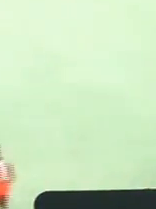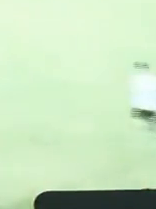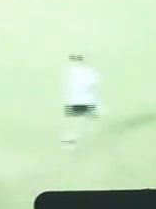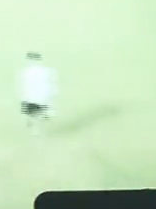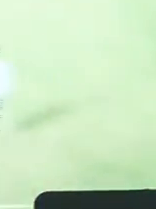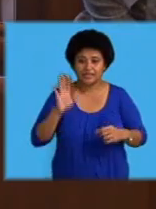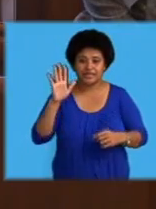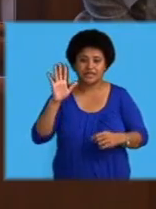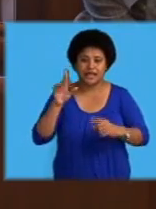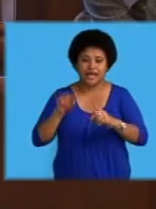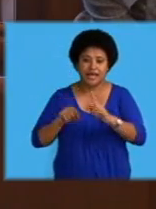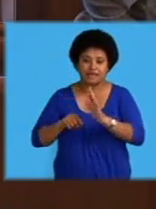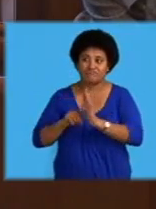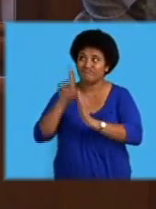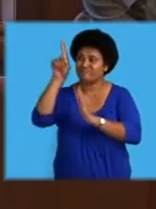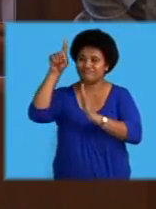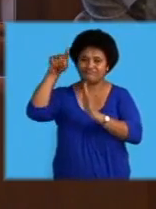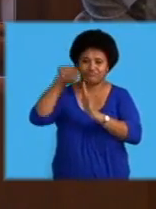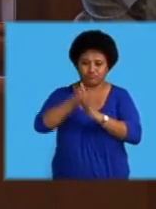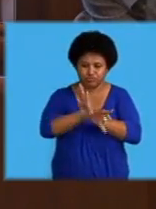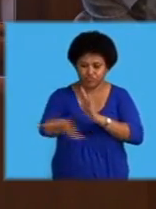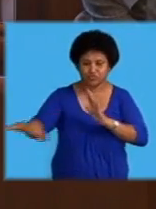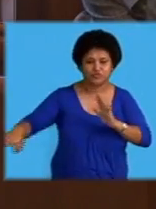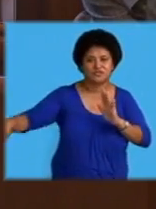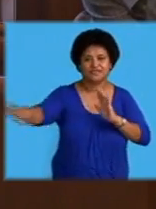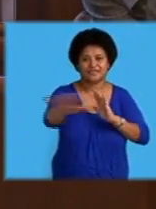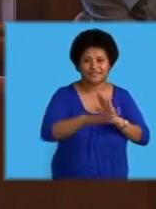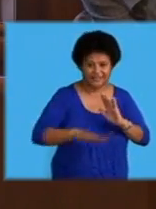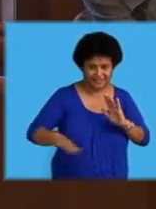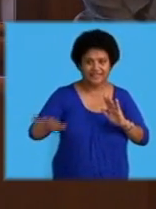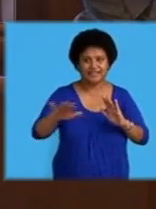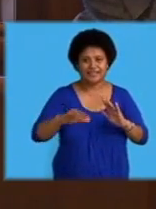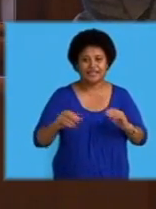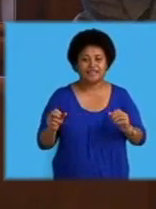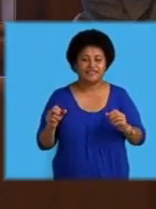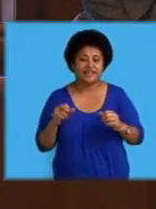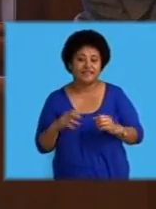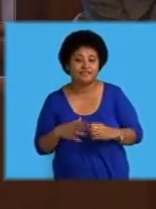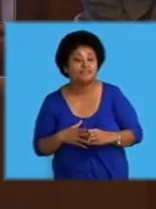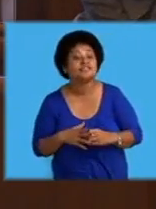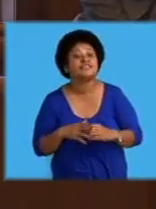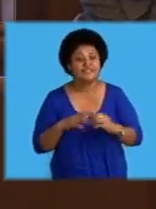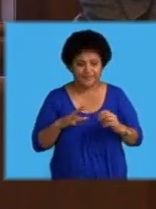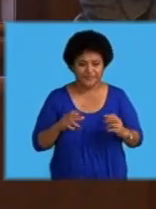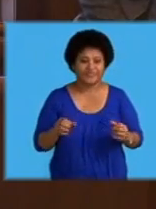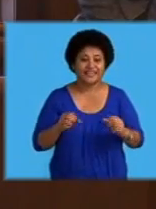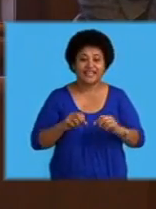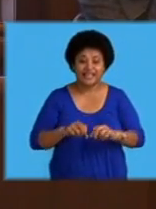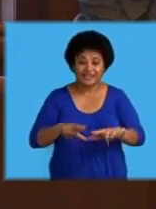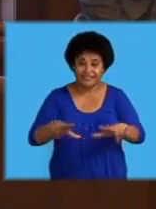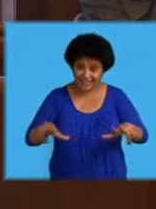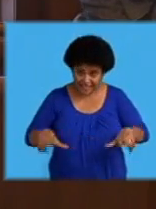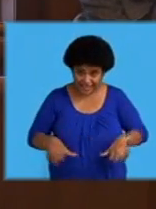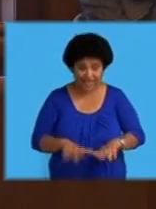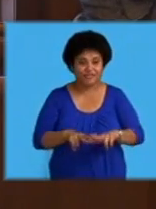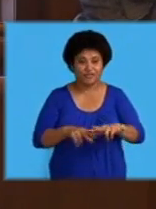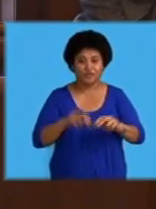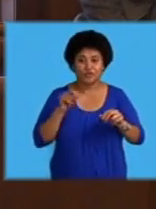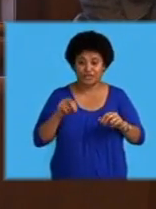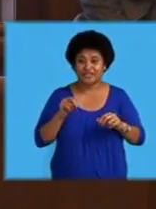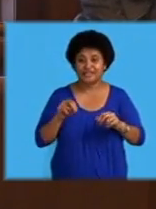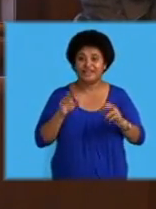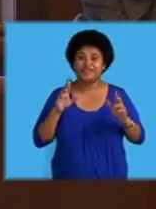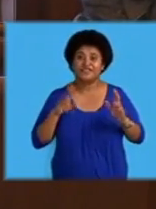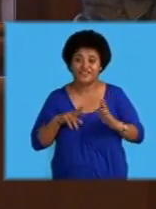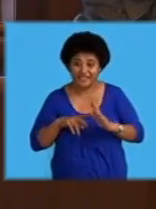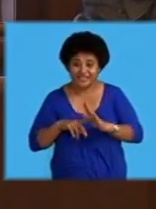Group. We have parts of Viti-Levu even, with terrestrial coverage, they don't get any coverage. So they need satellite coverage. So you could be